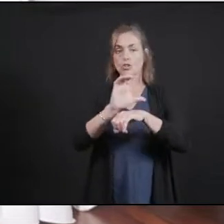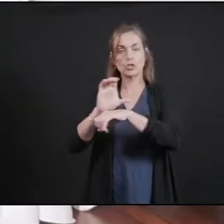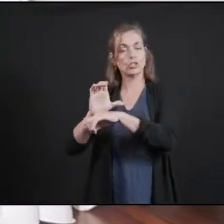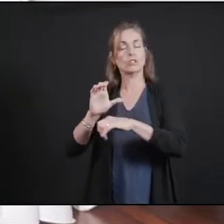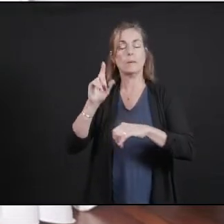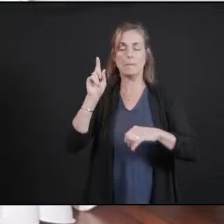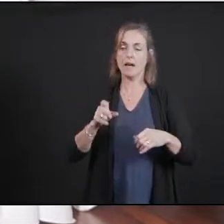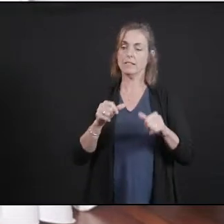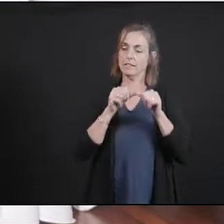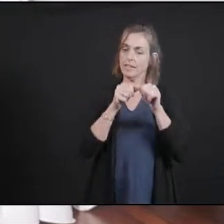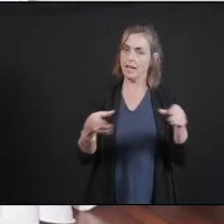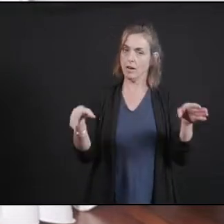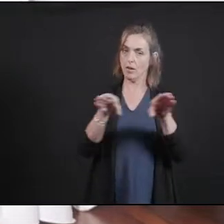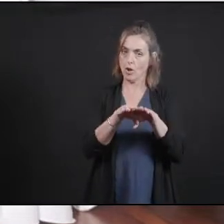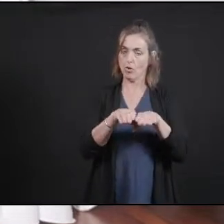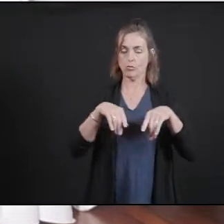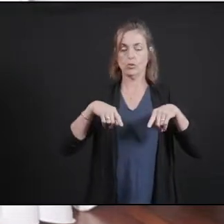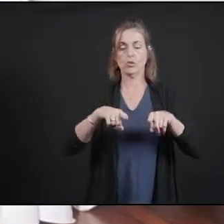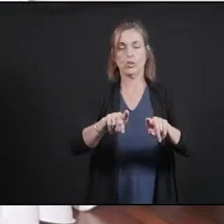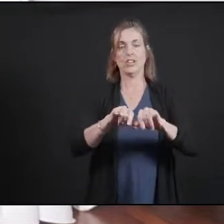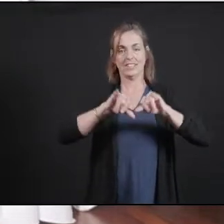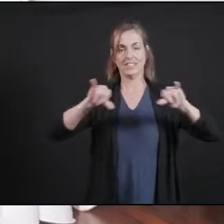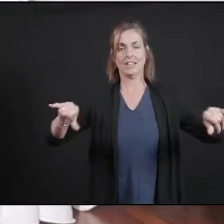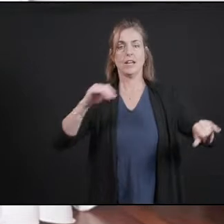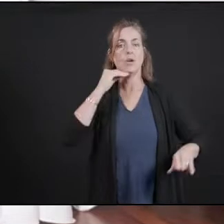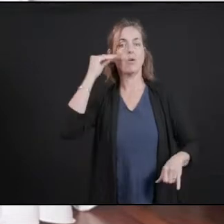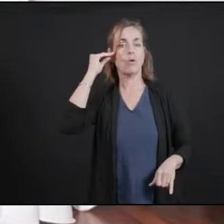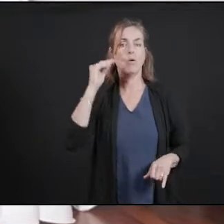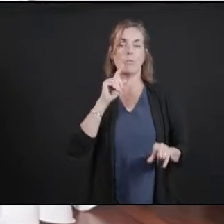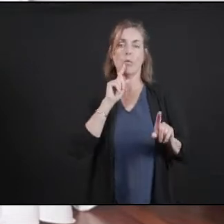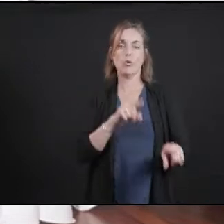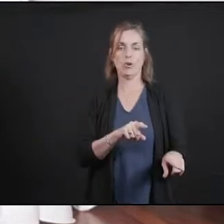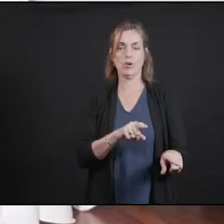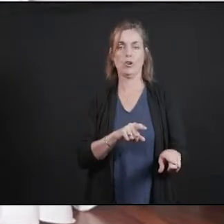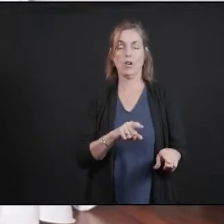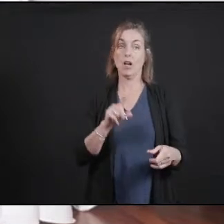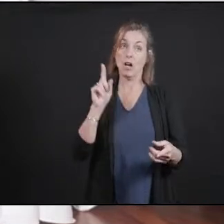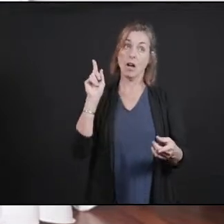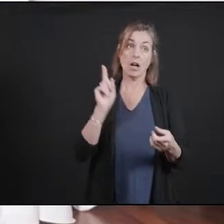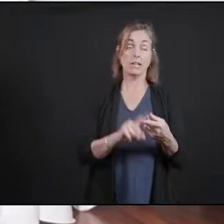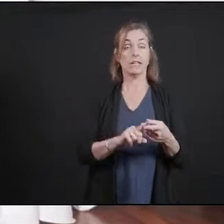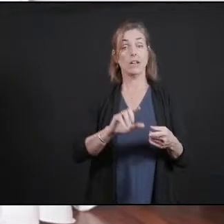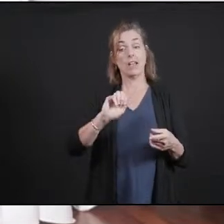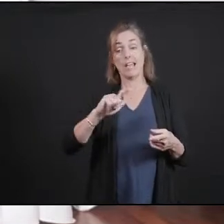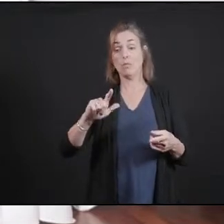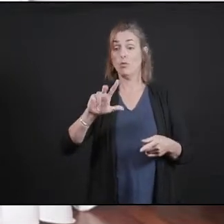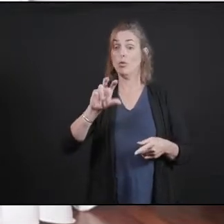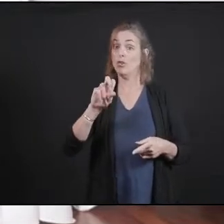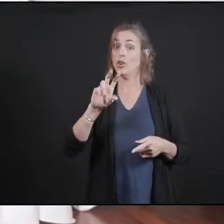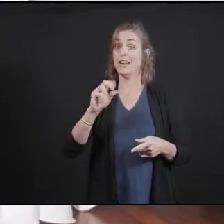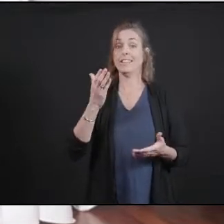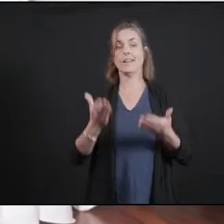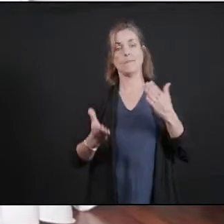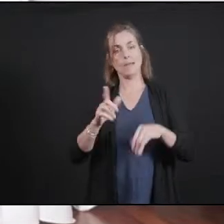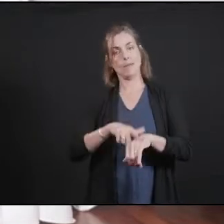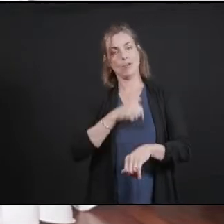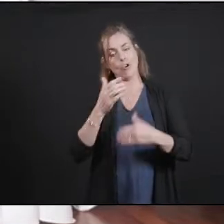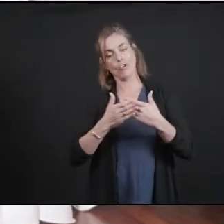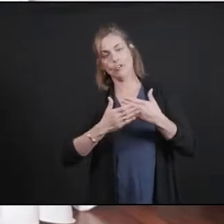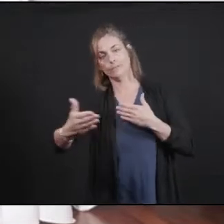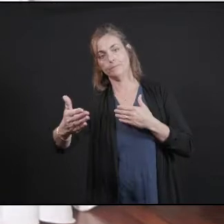understand that this is Easter weekend, and normally people gather together to celebrate their faith. However, all places